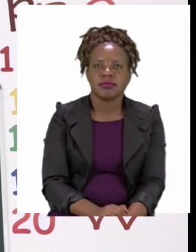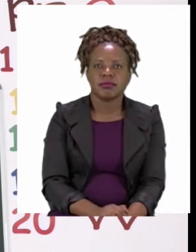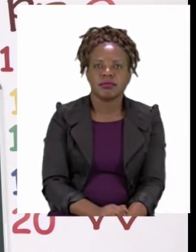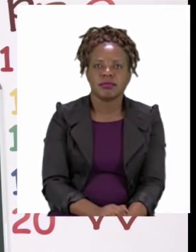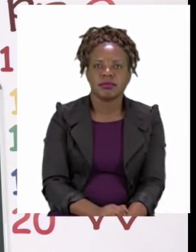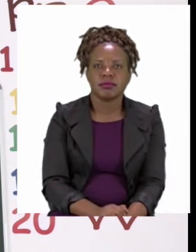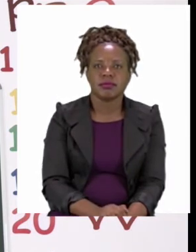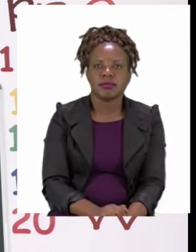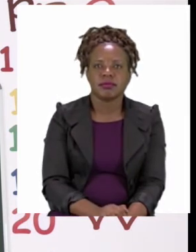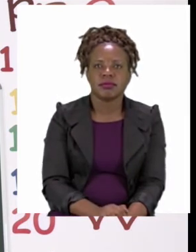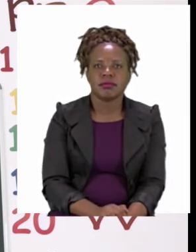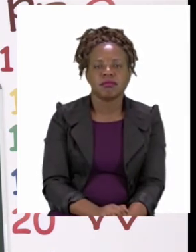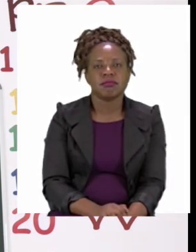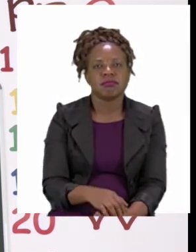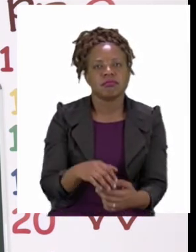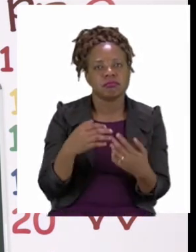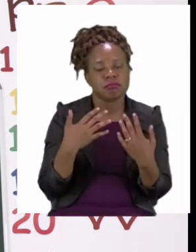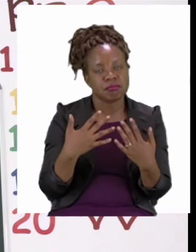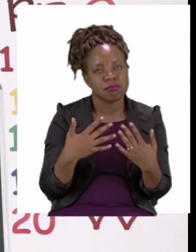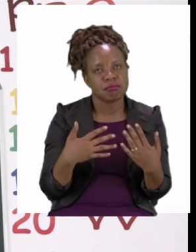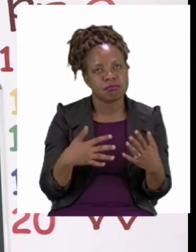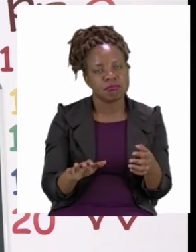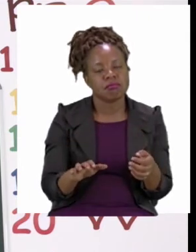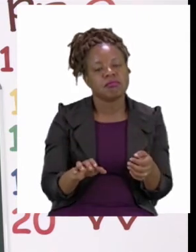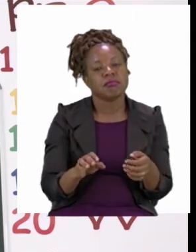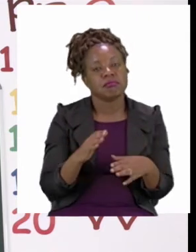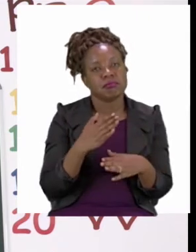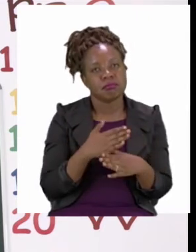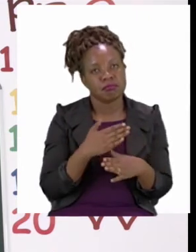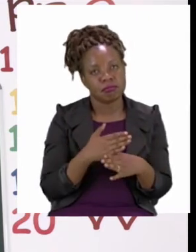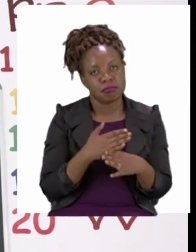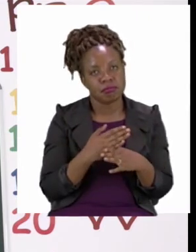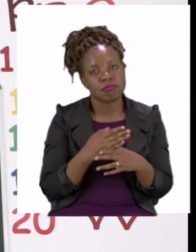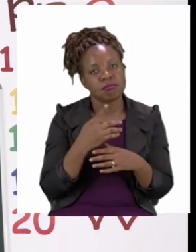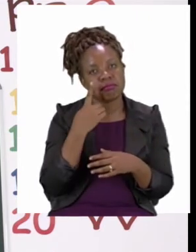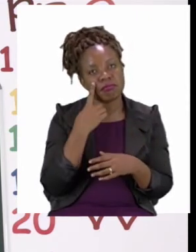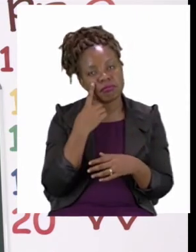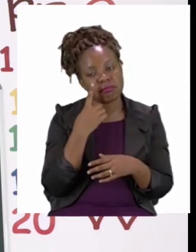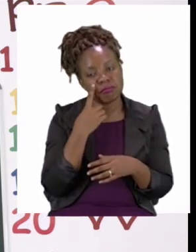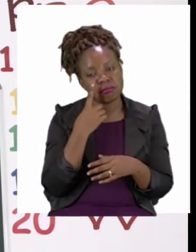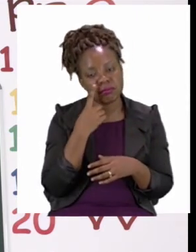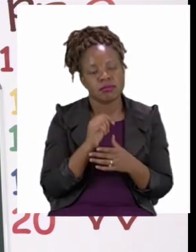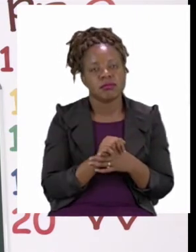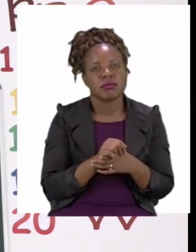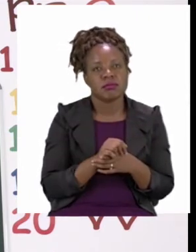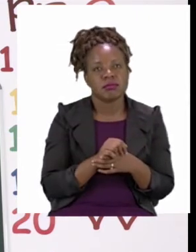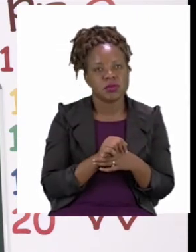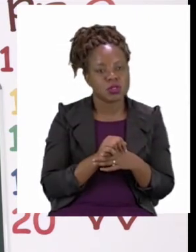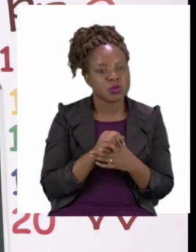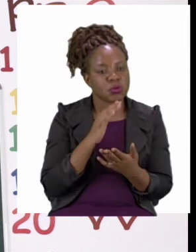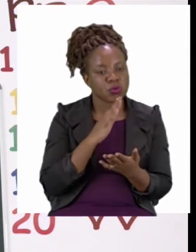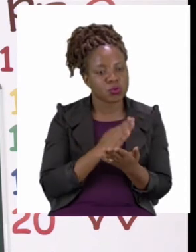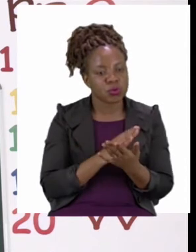Then when you are done with your exercise, you need to check by saying what the underlined digit is.